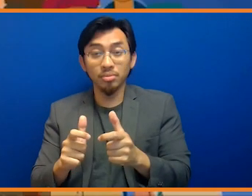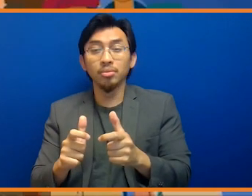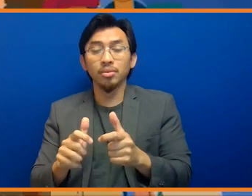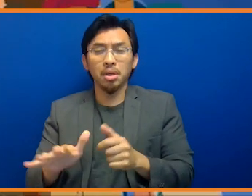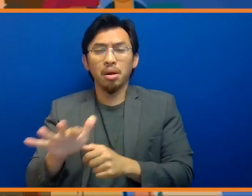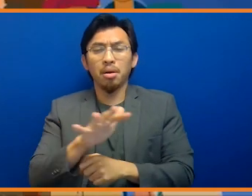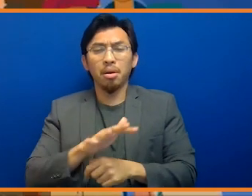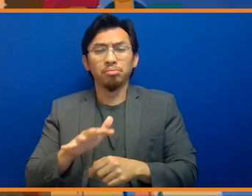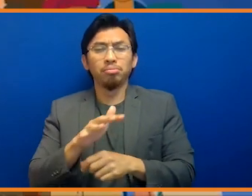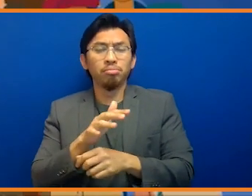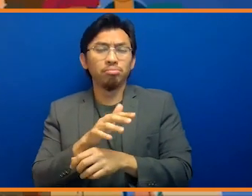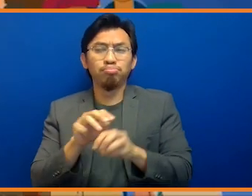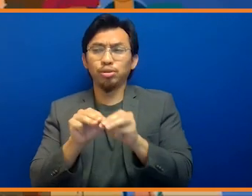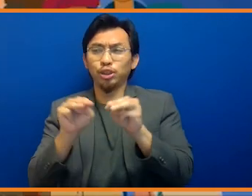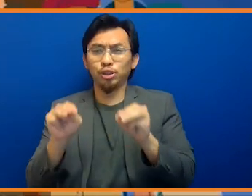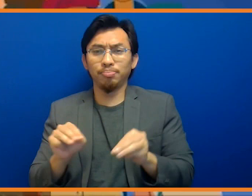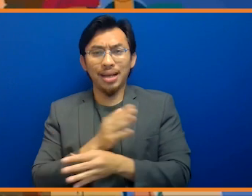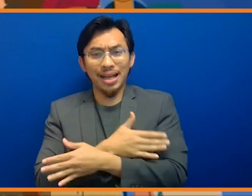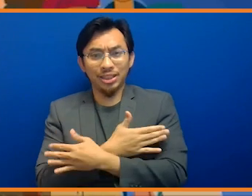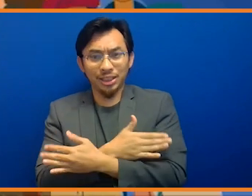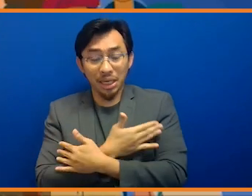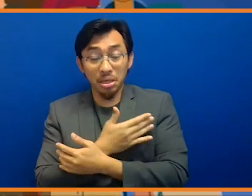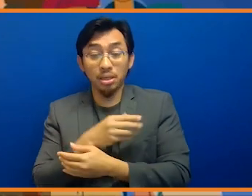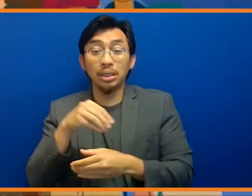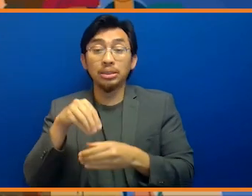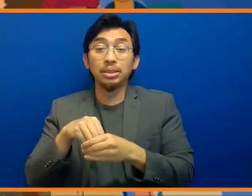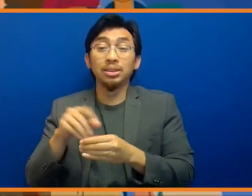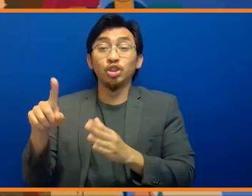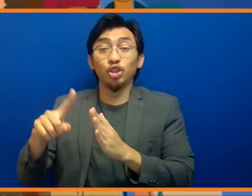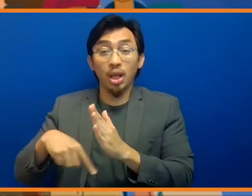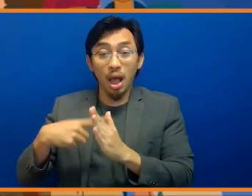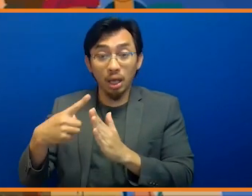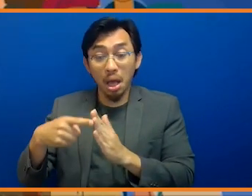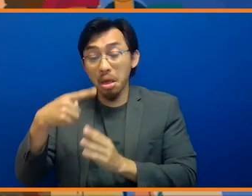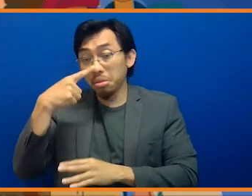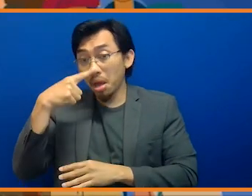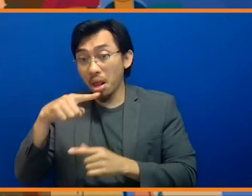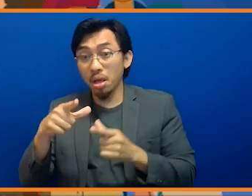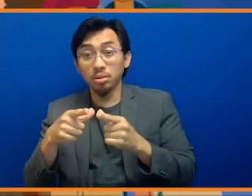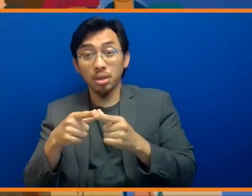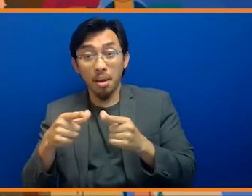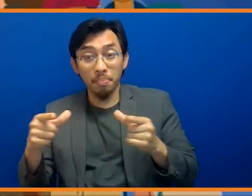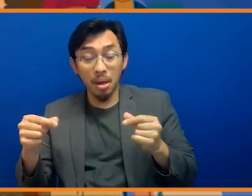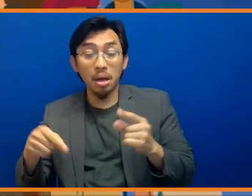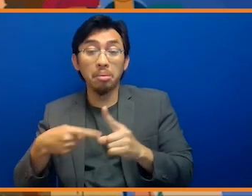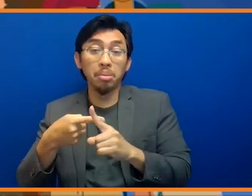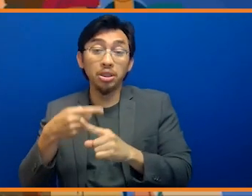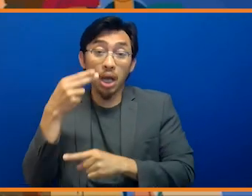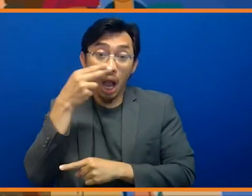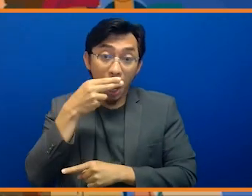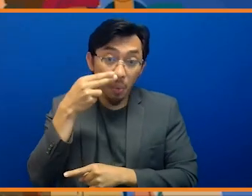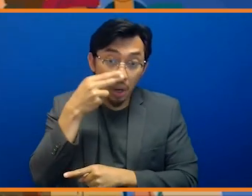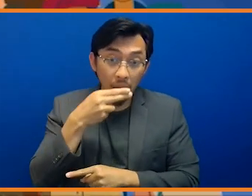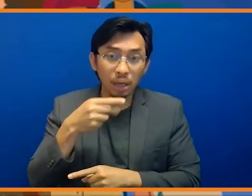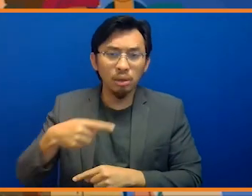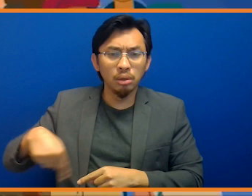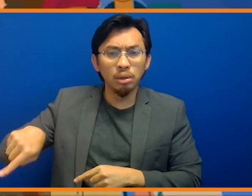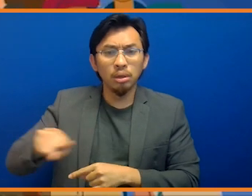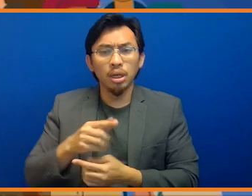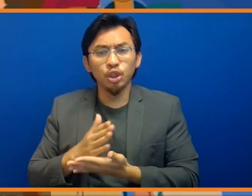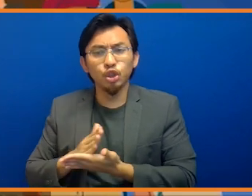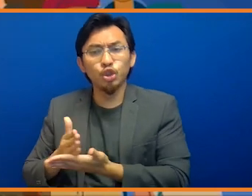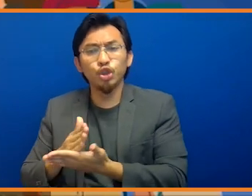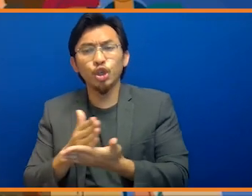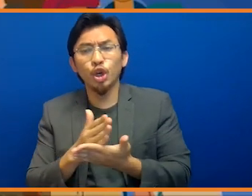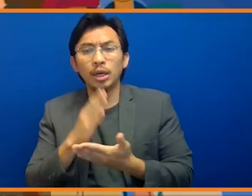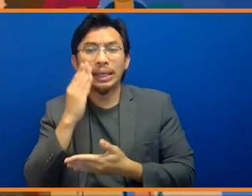in Aceh, in Sri Lanka, in Thailand, Japan, and also Hawaii, they share, yeah,